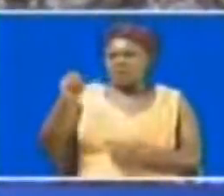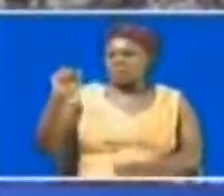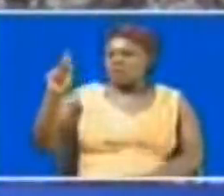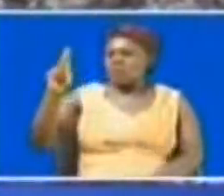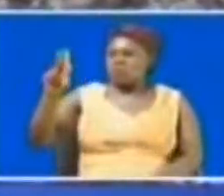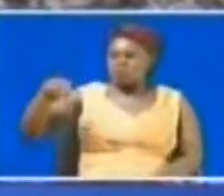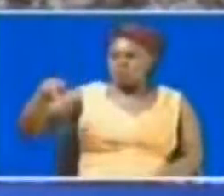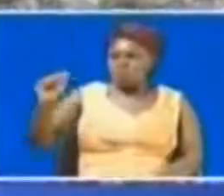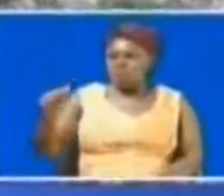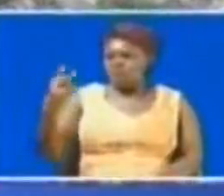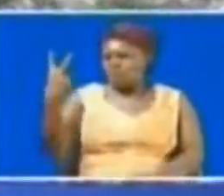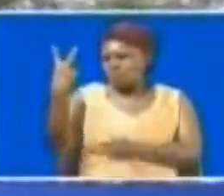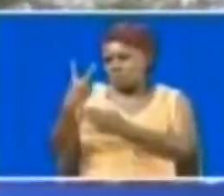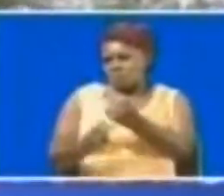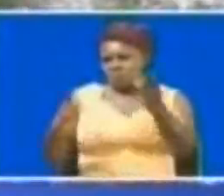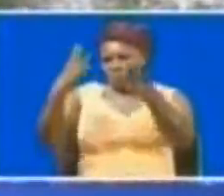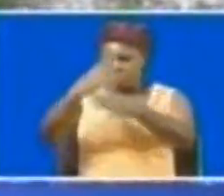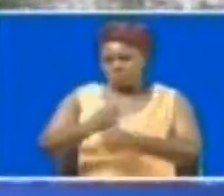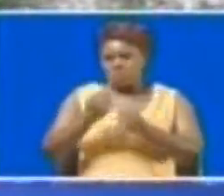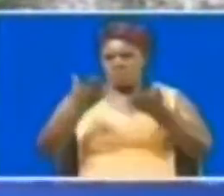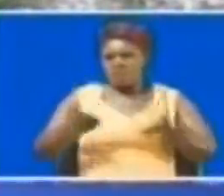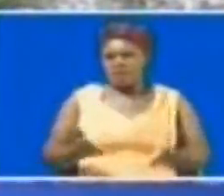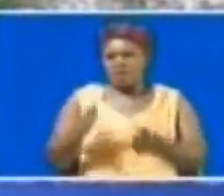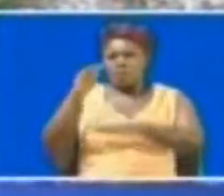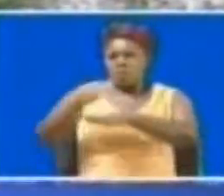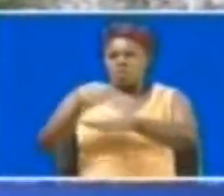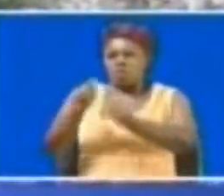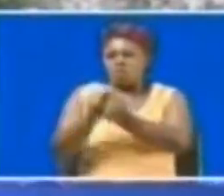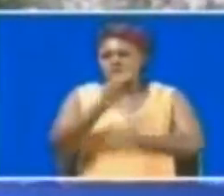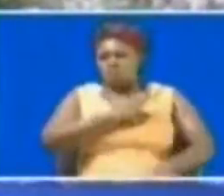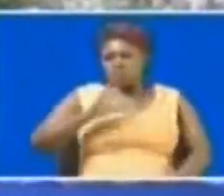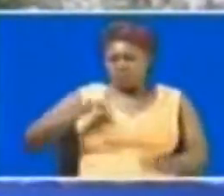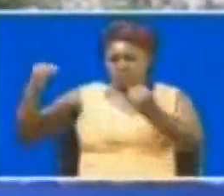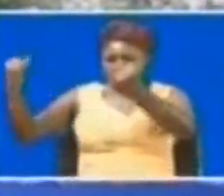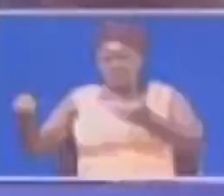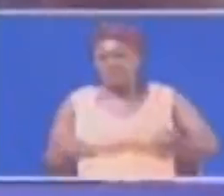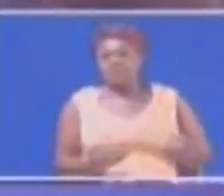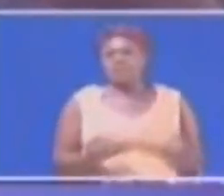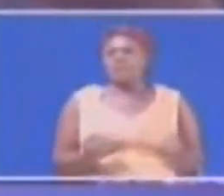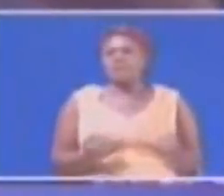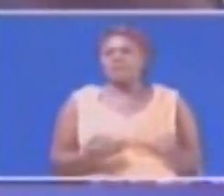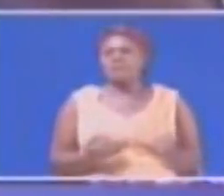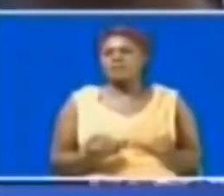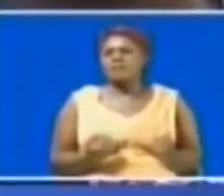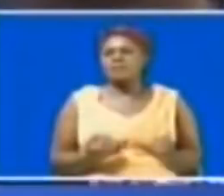Transit Shed. The two companies and others have now been summoned by the committee. We have invited